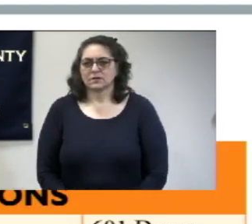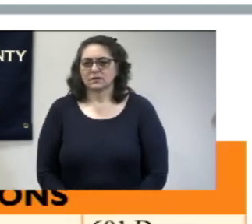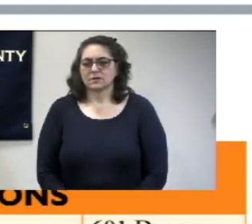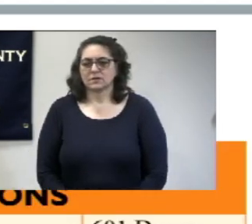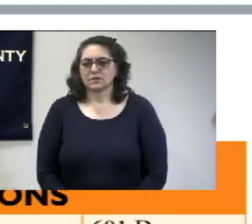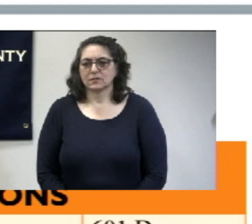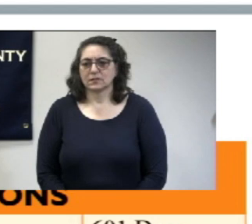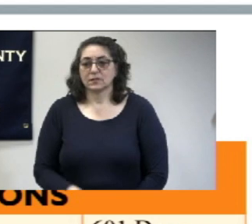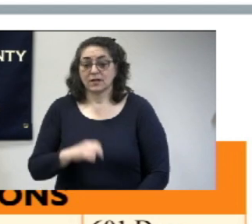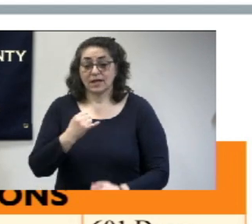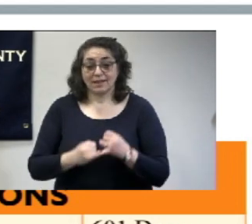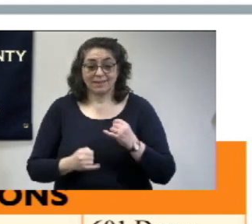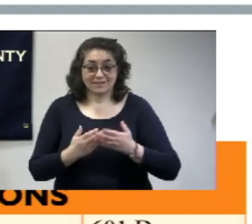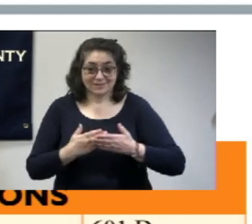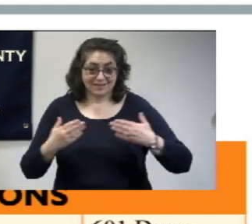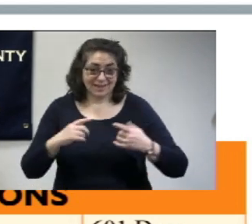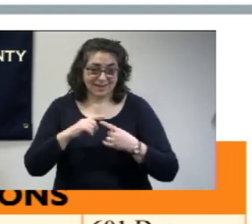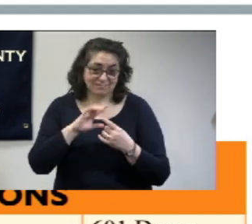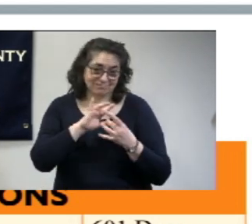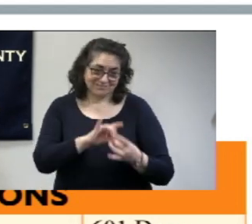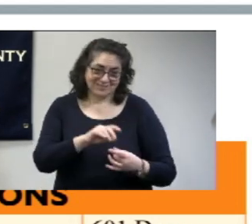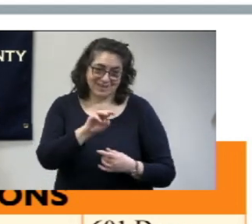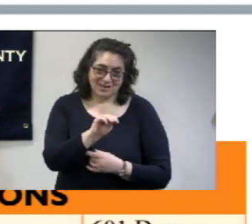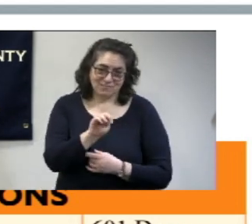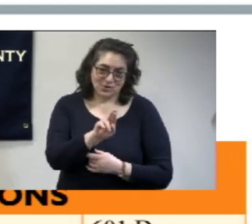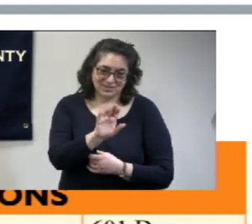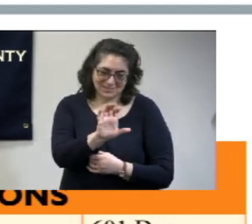One last thing about the MRCs.